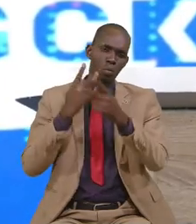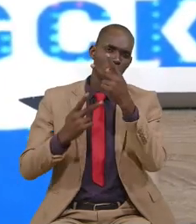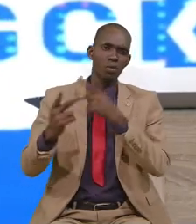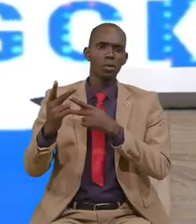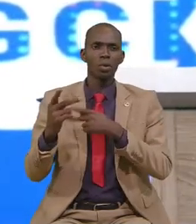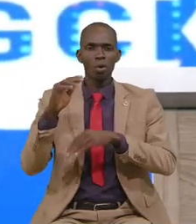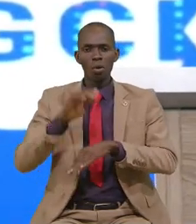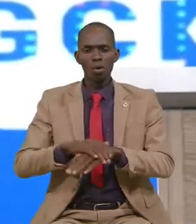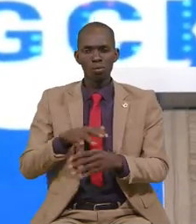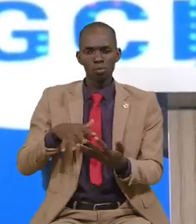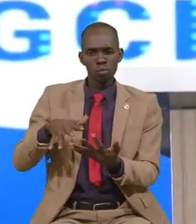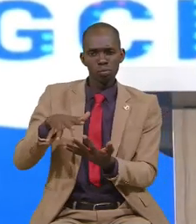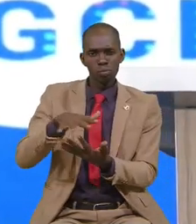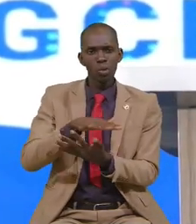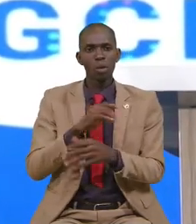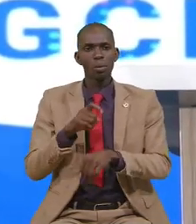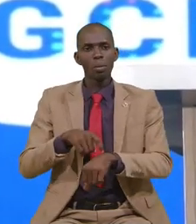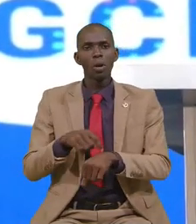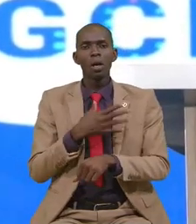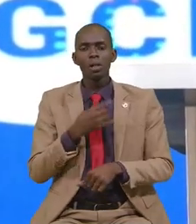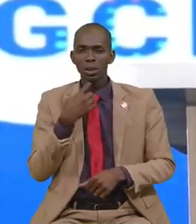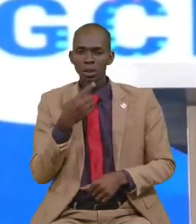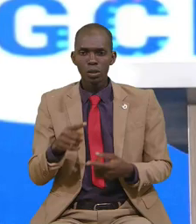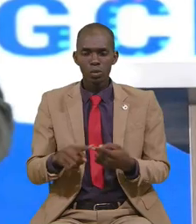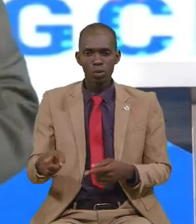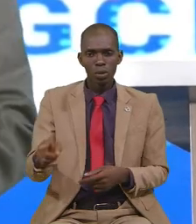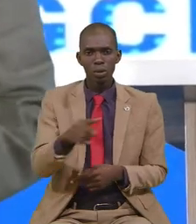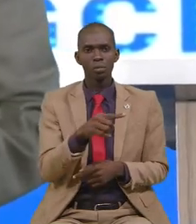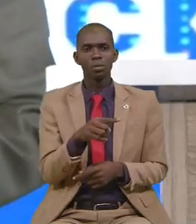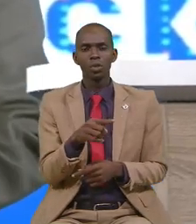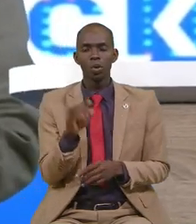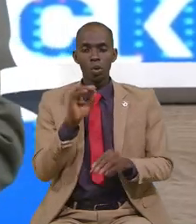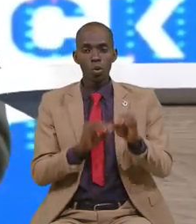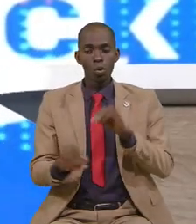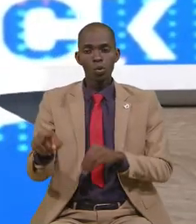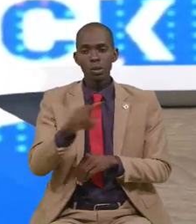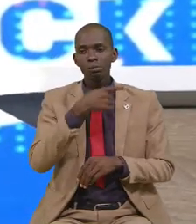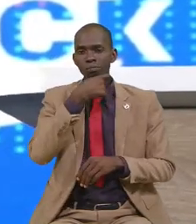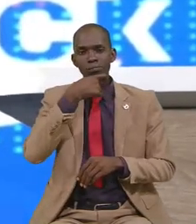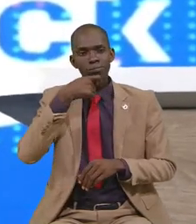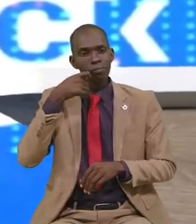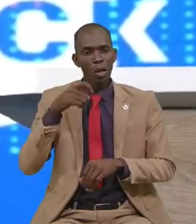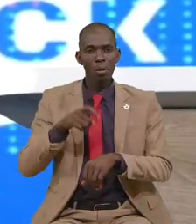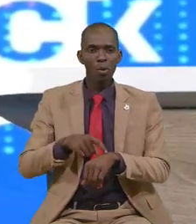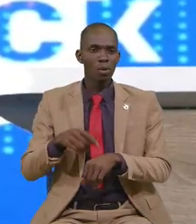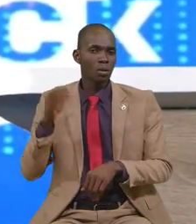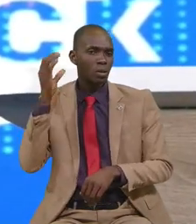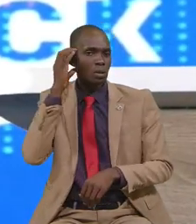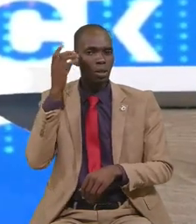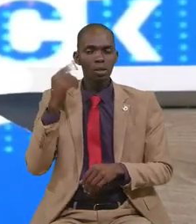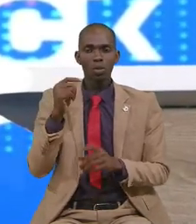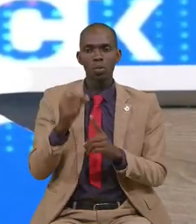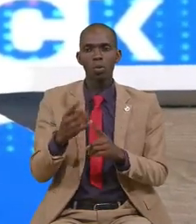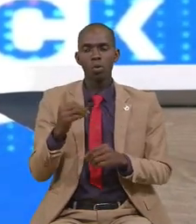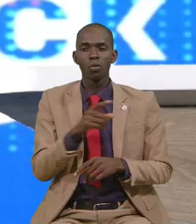upon these bones, and say unto them, O ye dry bones, hear the word of